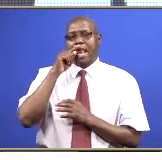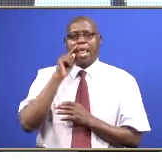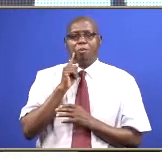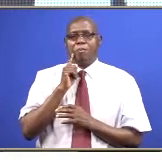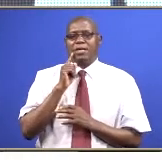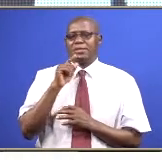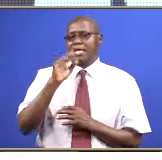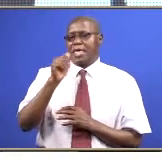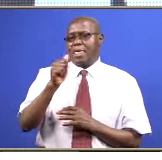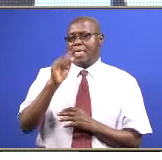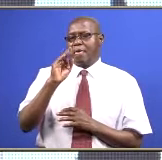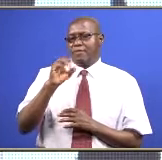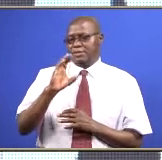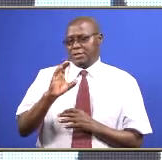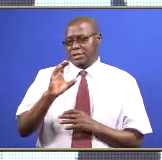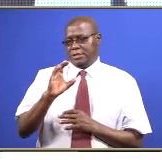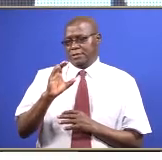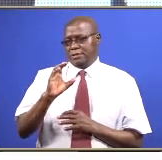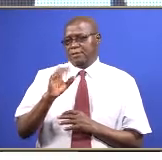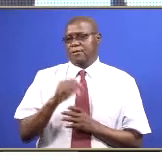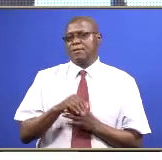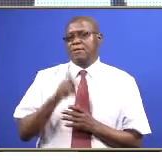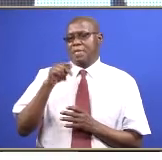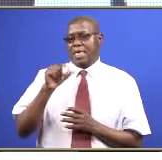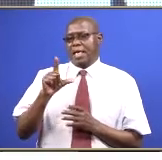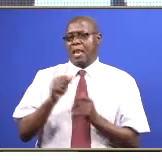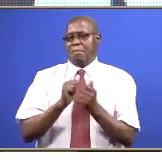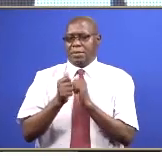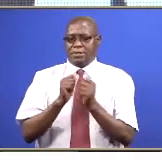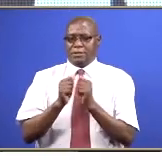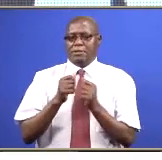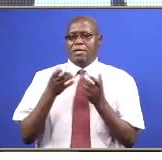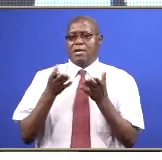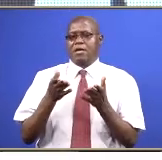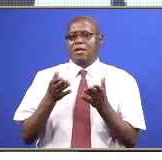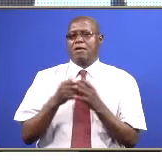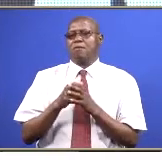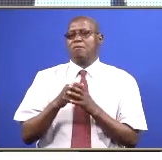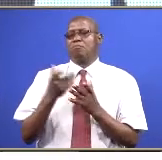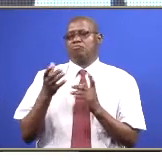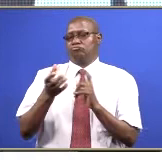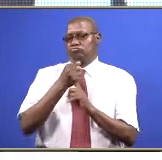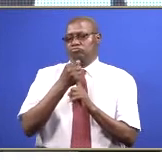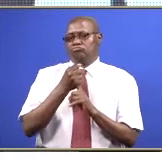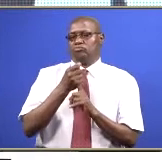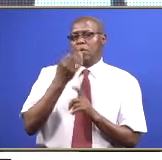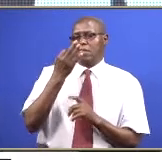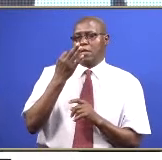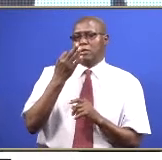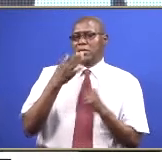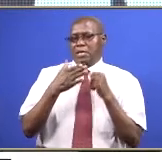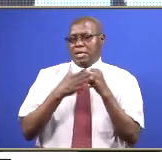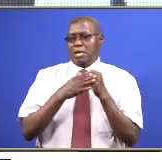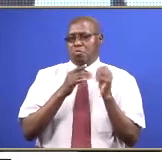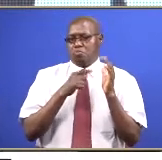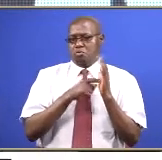FKF Premier League match. The Bankers currently sit 8th on the log, garnering 39 points, 6 adrift of the